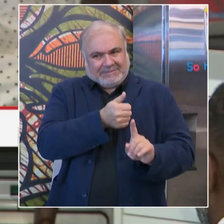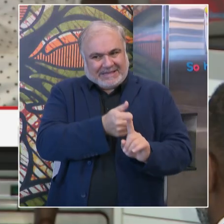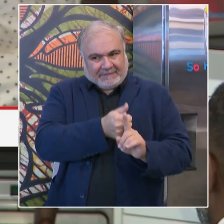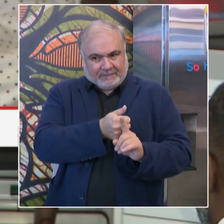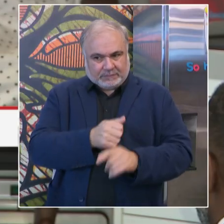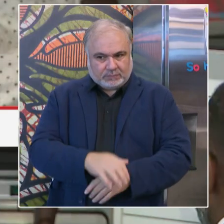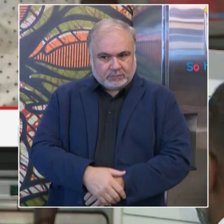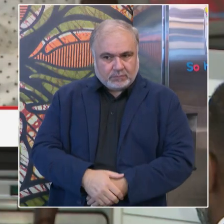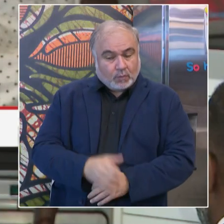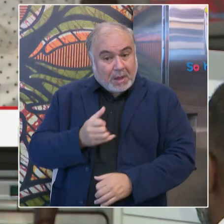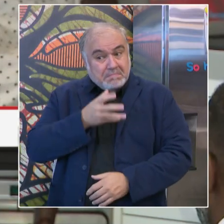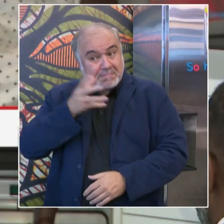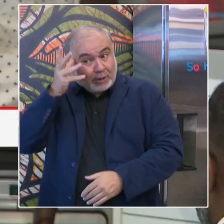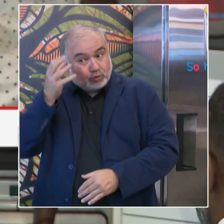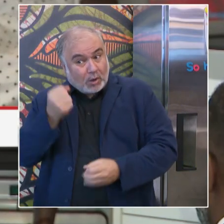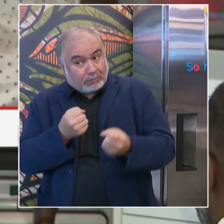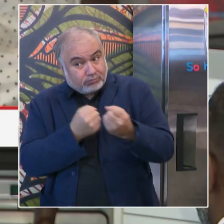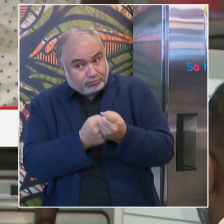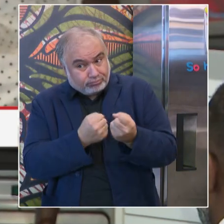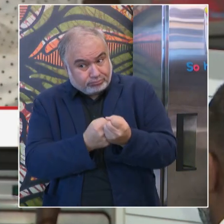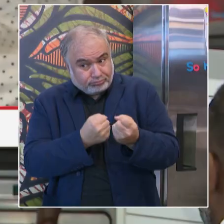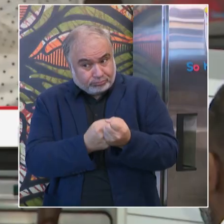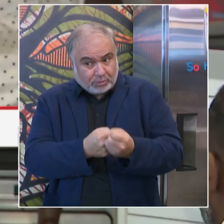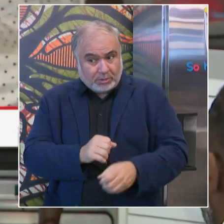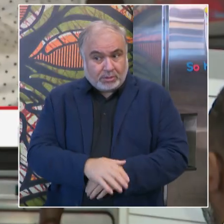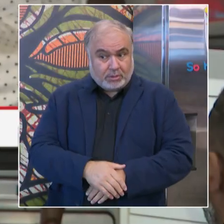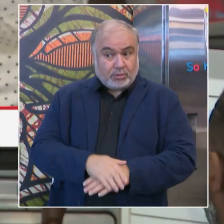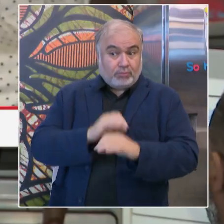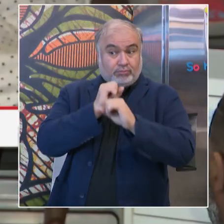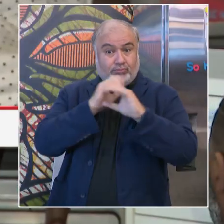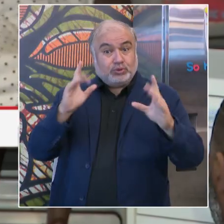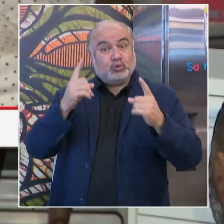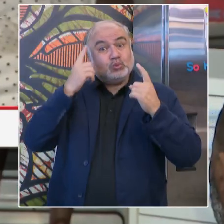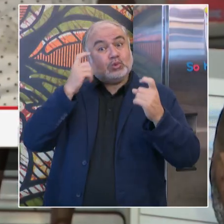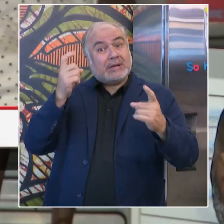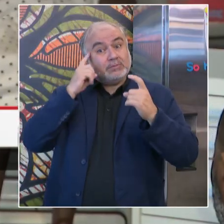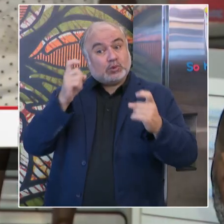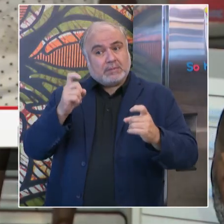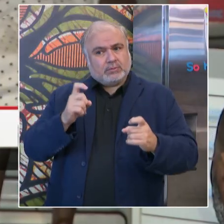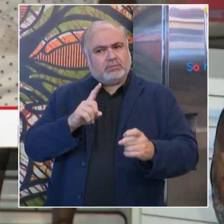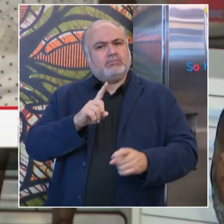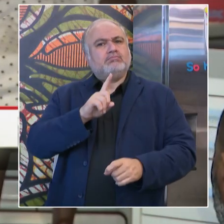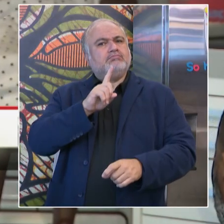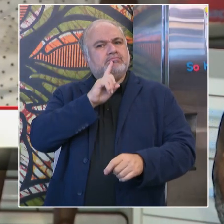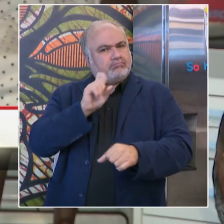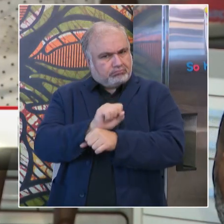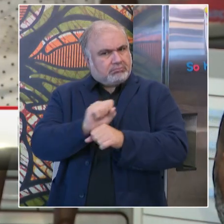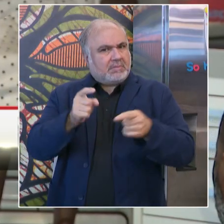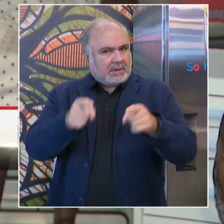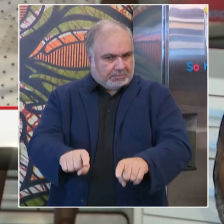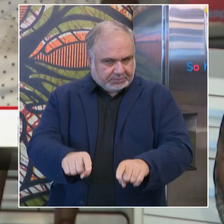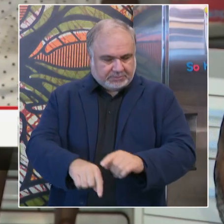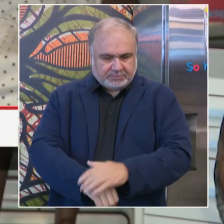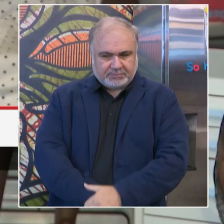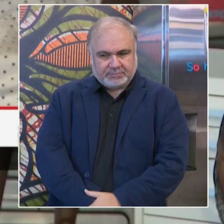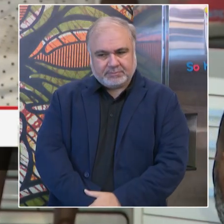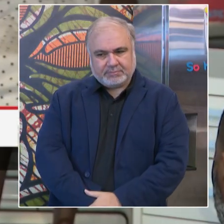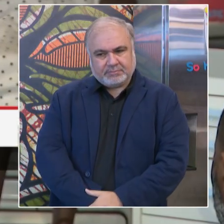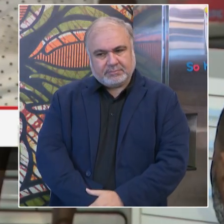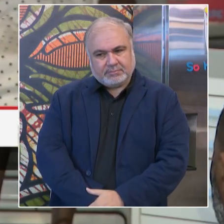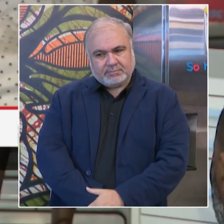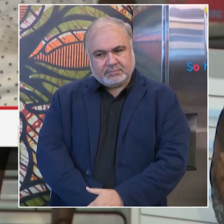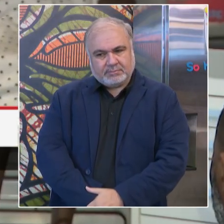take shape in real time. And opportunities like this would not be possible without